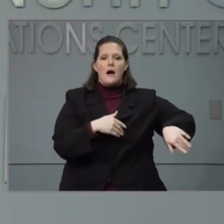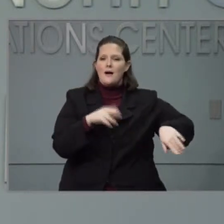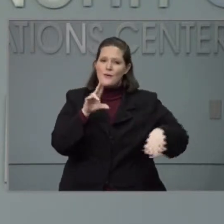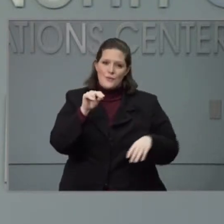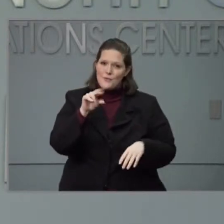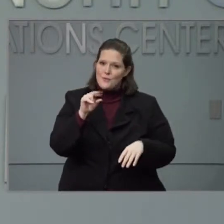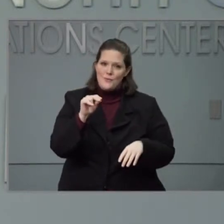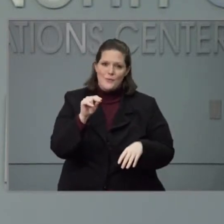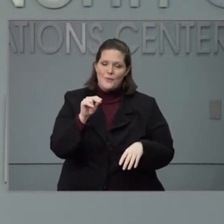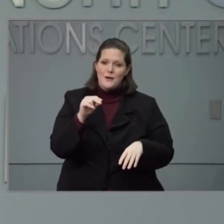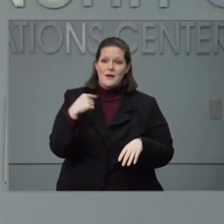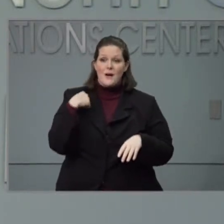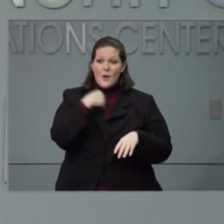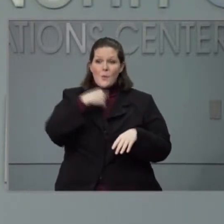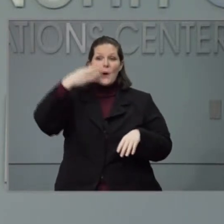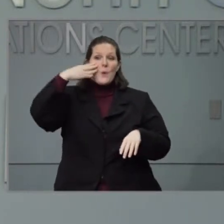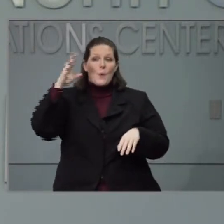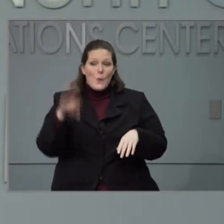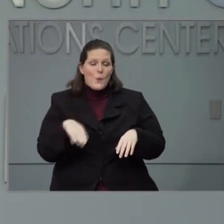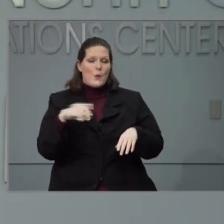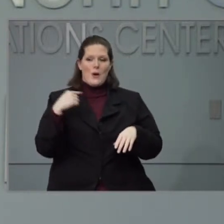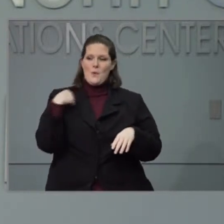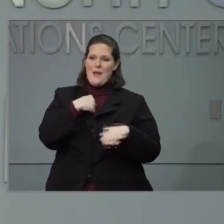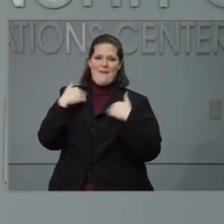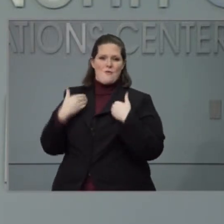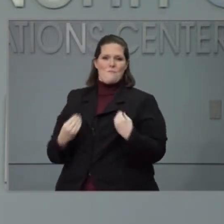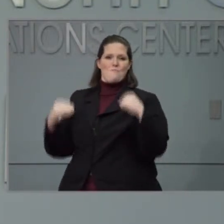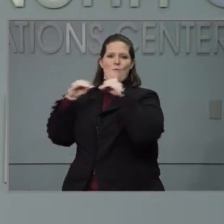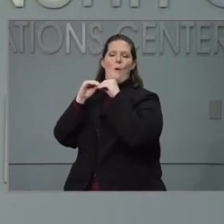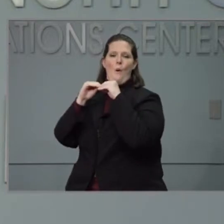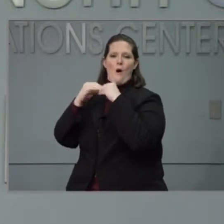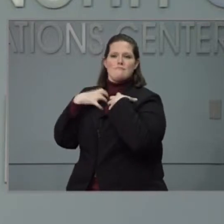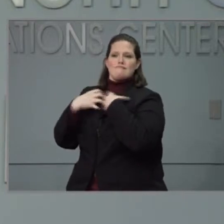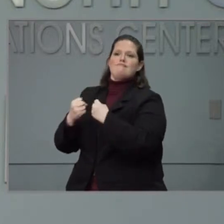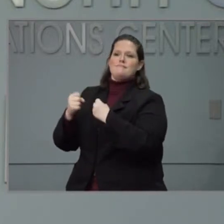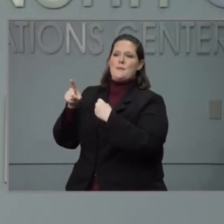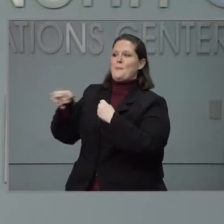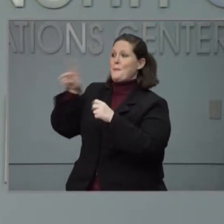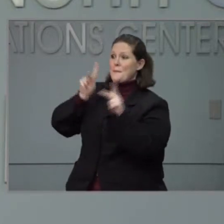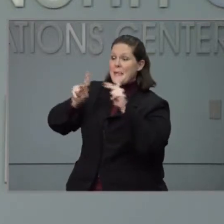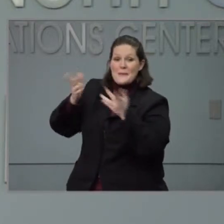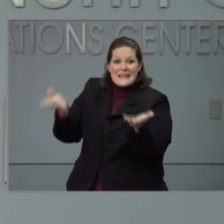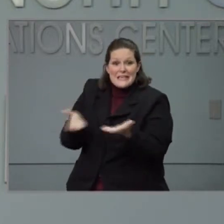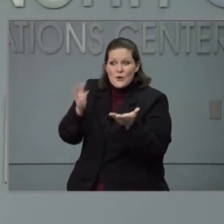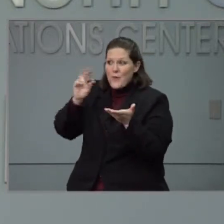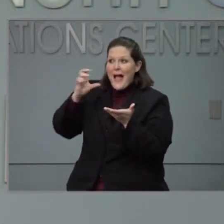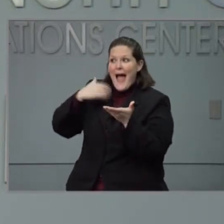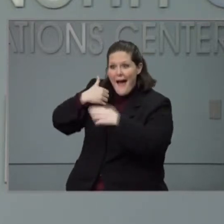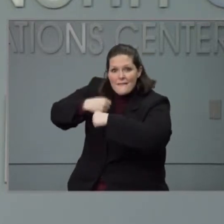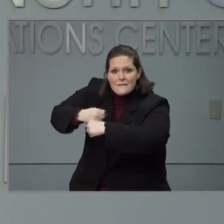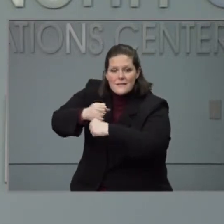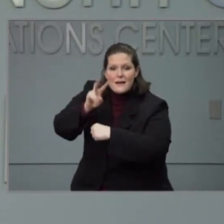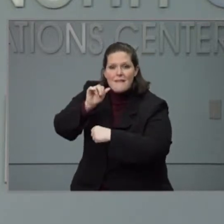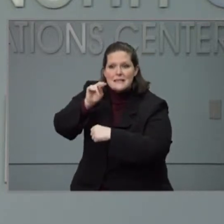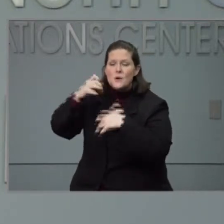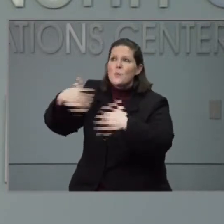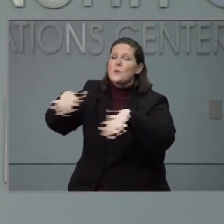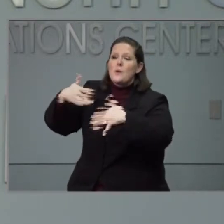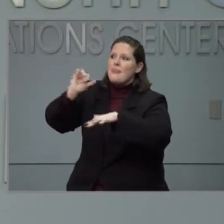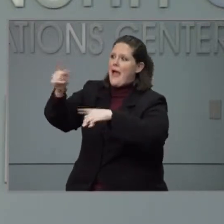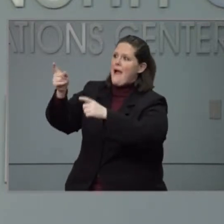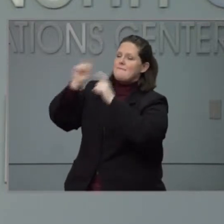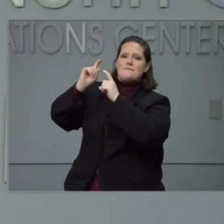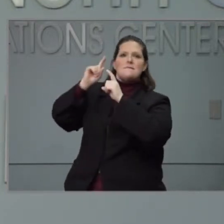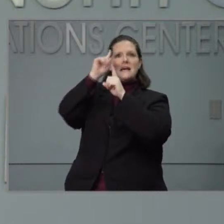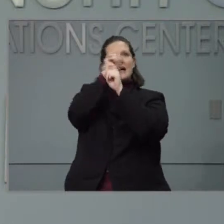ever imagined, North Carolinians have more reason than ever to be hopeful. That hope must drive